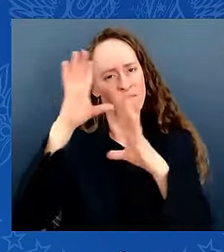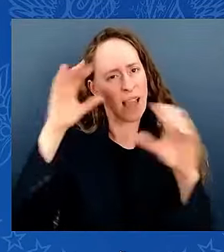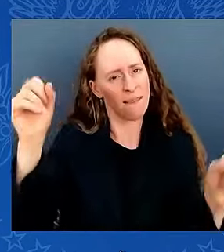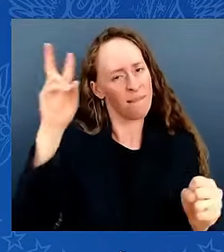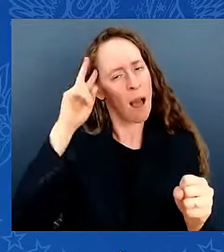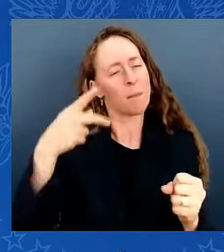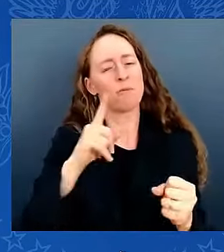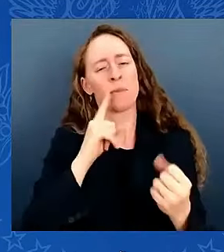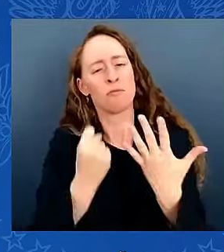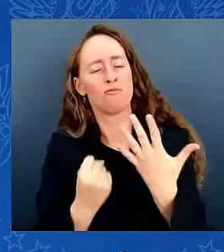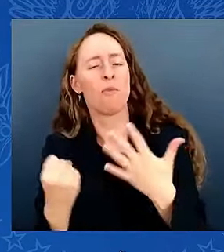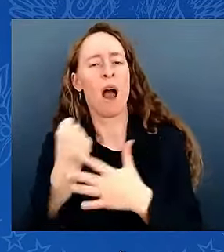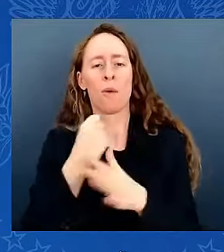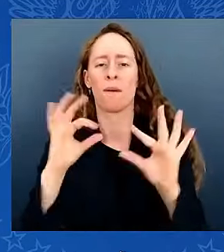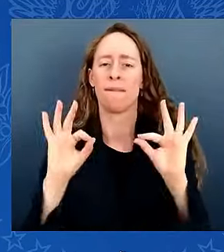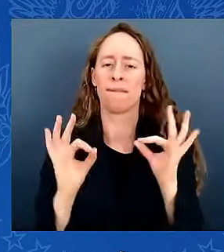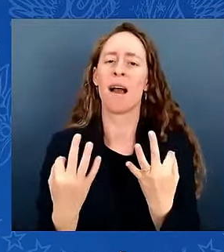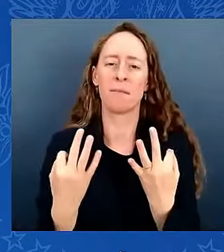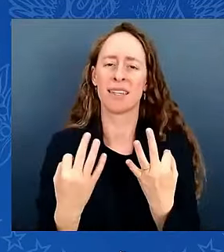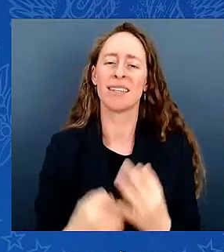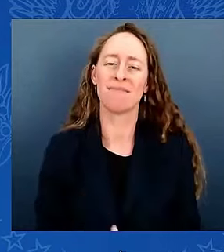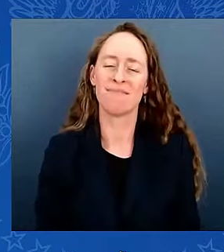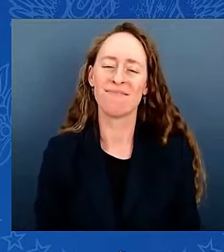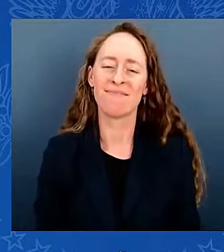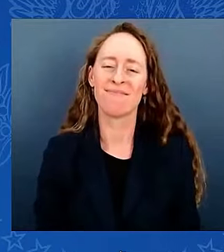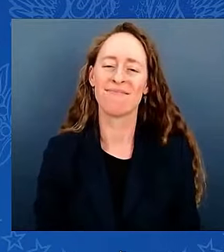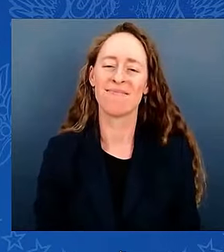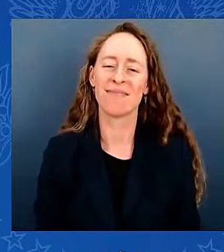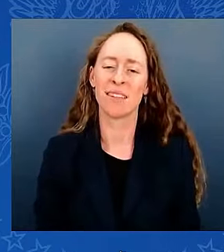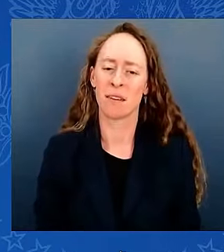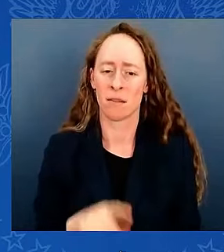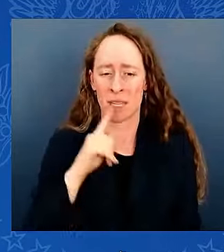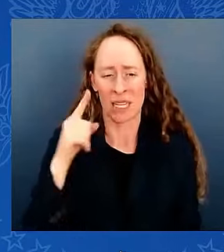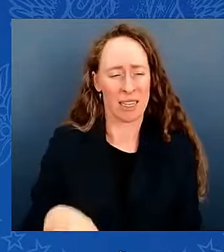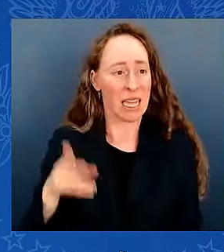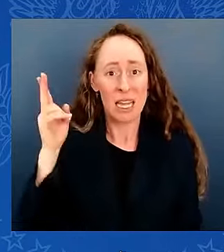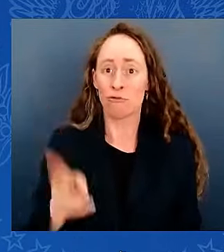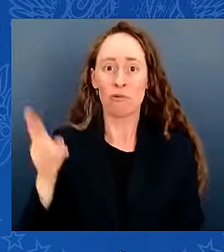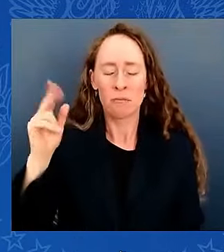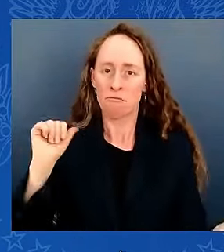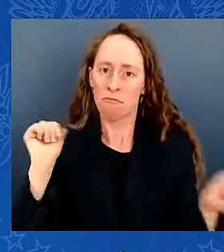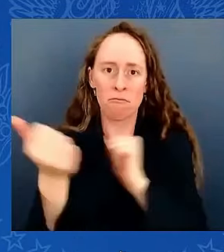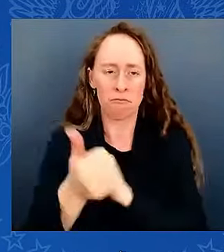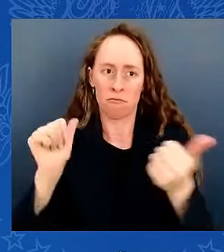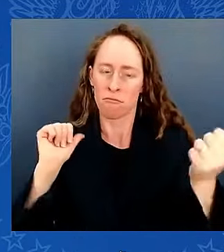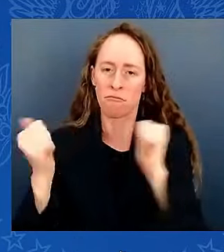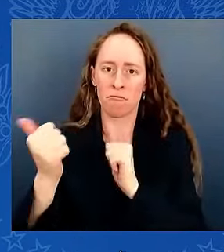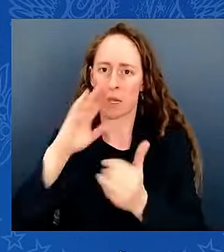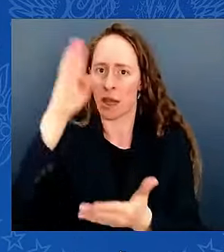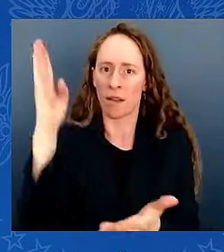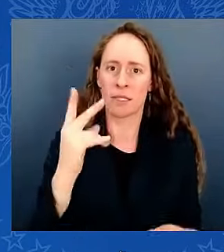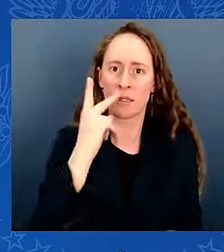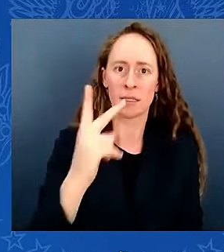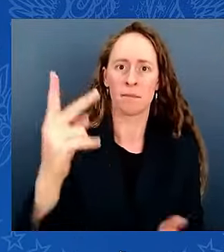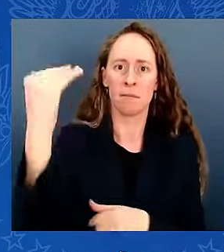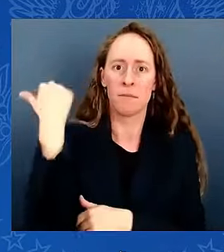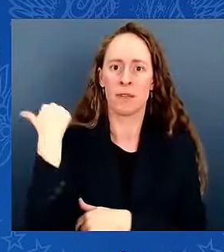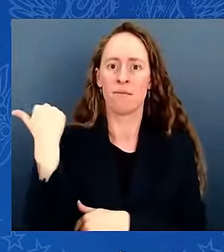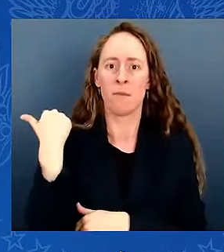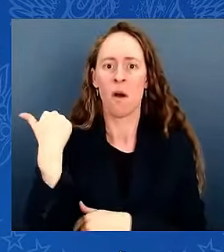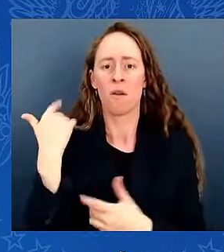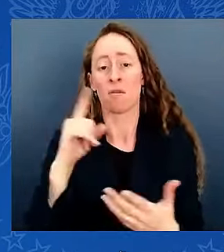historic gains, and the future looks good. I look forward to accomplishing more together. We have lots of work